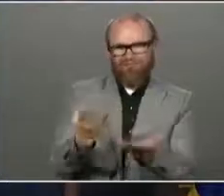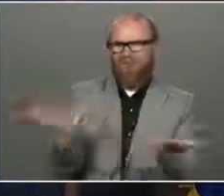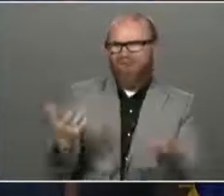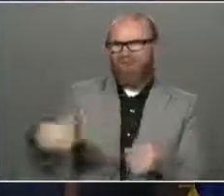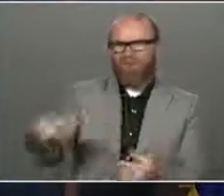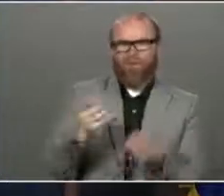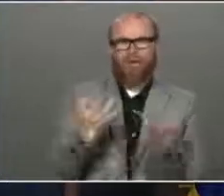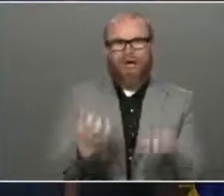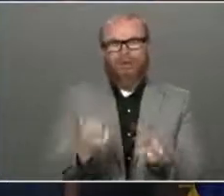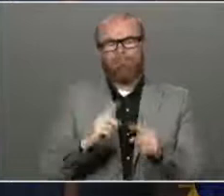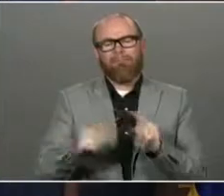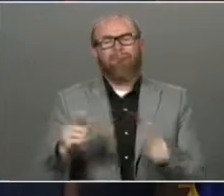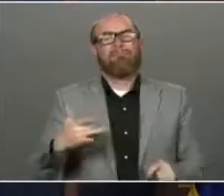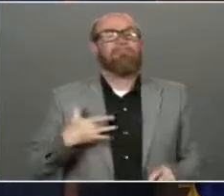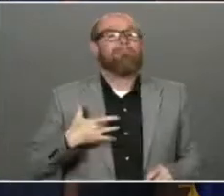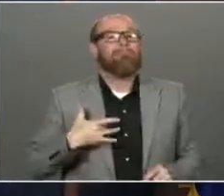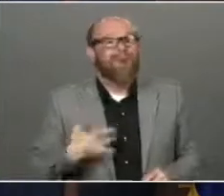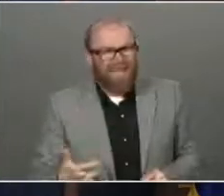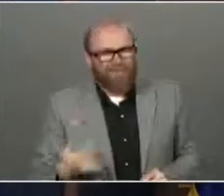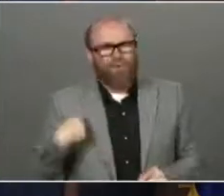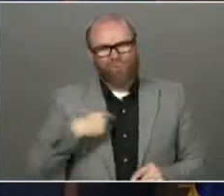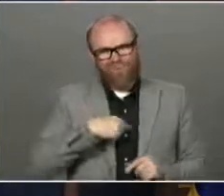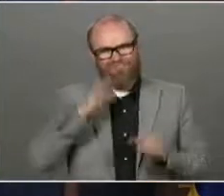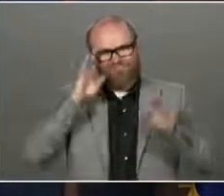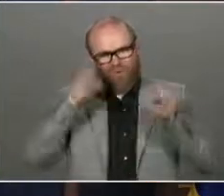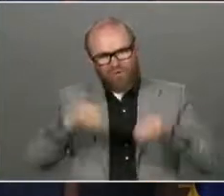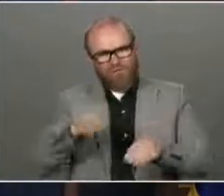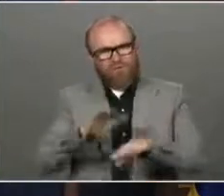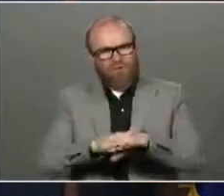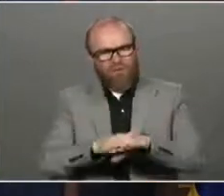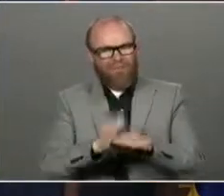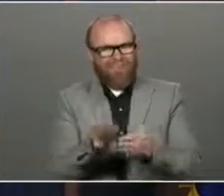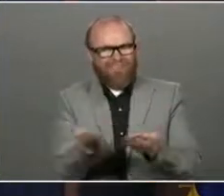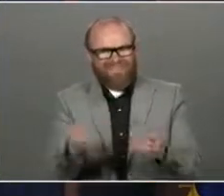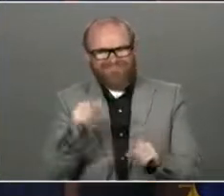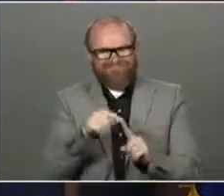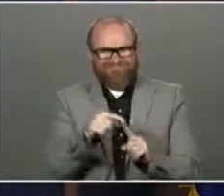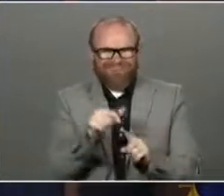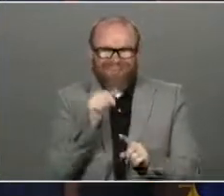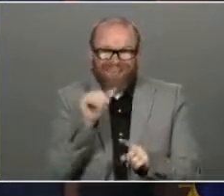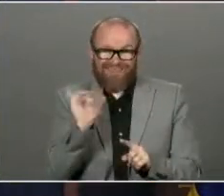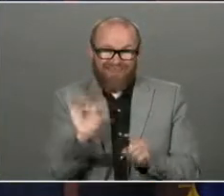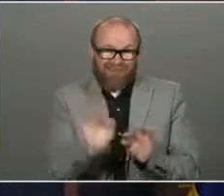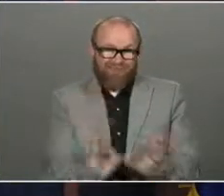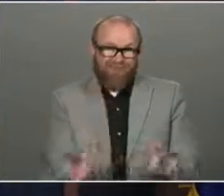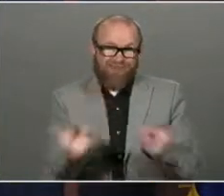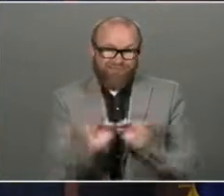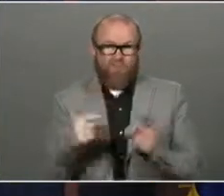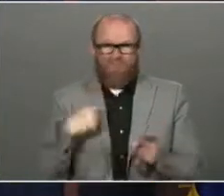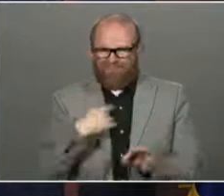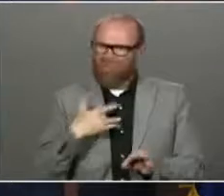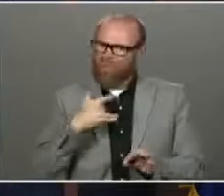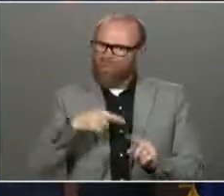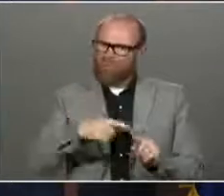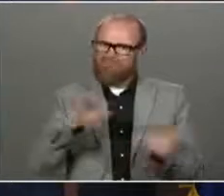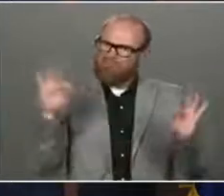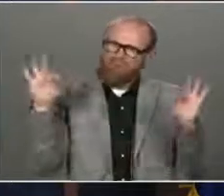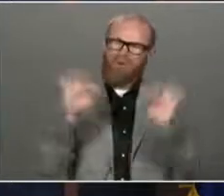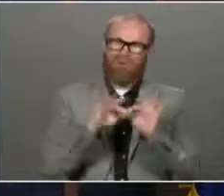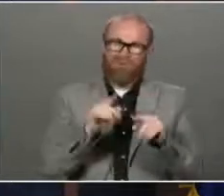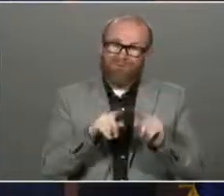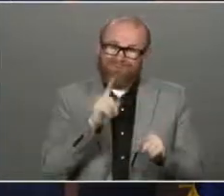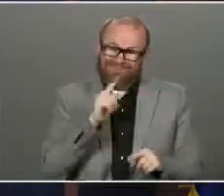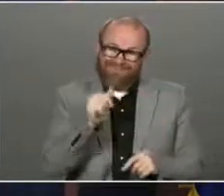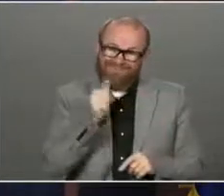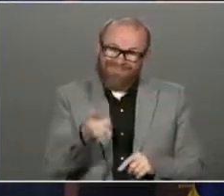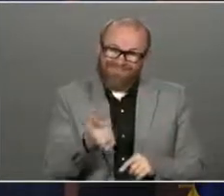we tend to focus on stuff that maybe doesn't matter as much as we think it does. I have an incredible